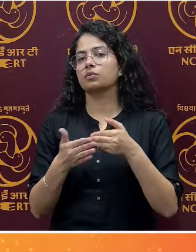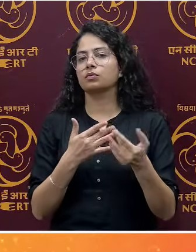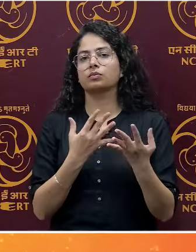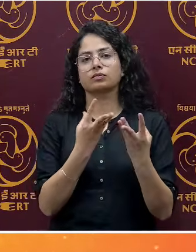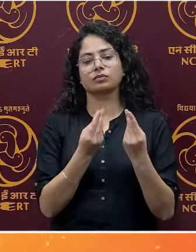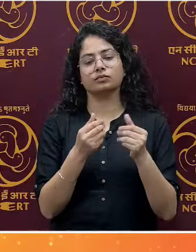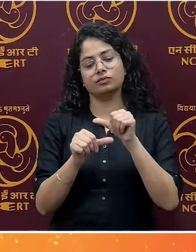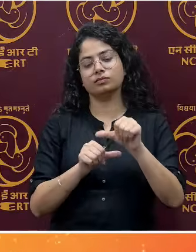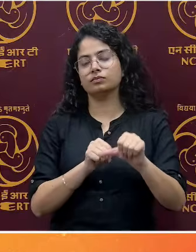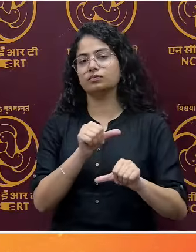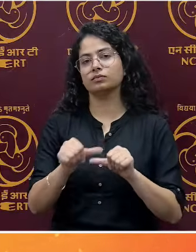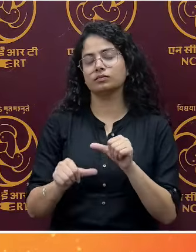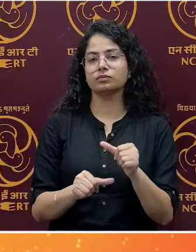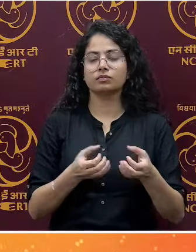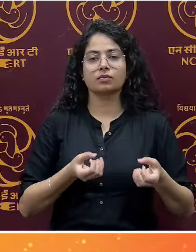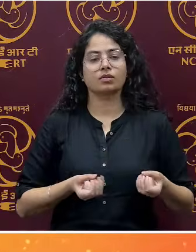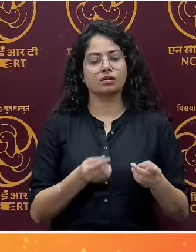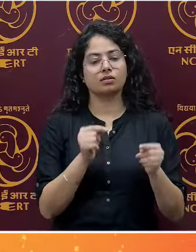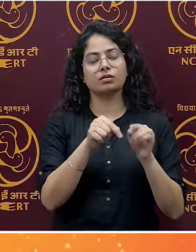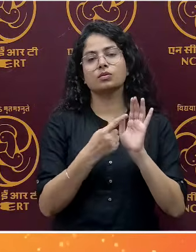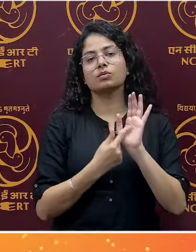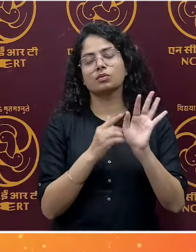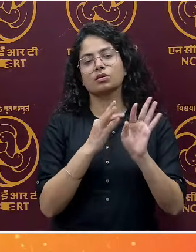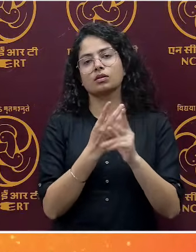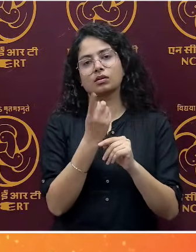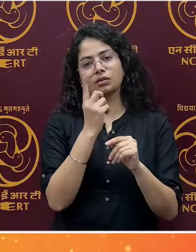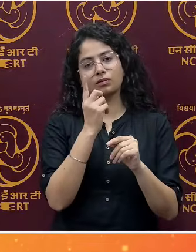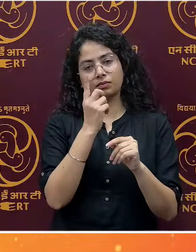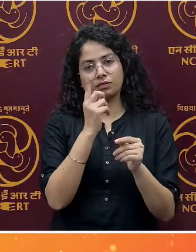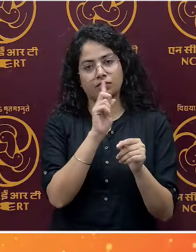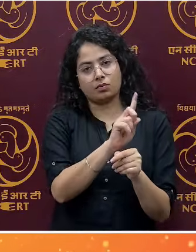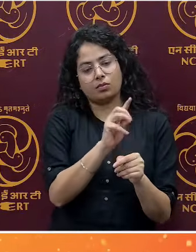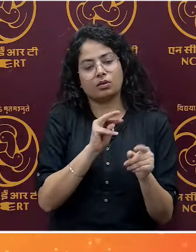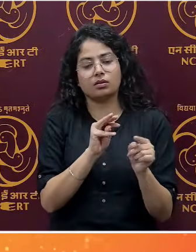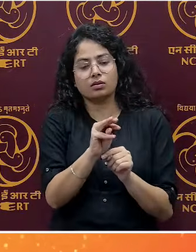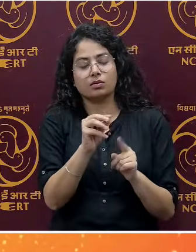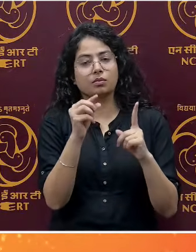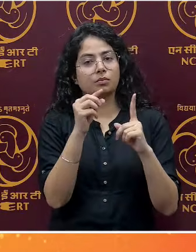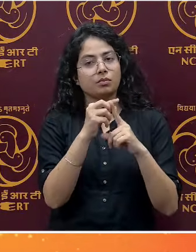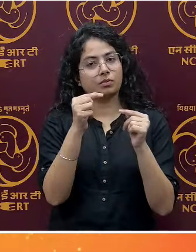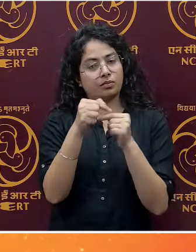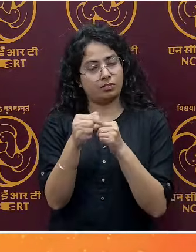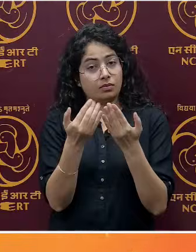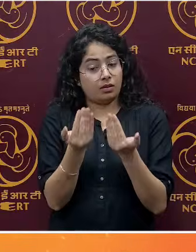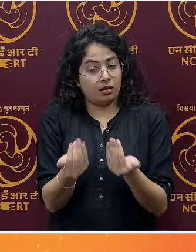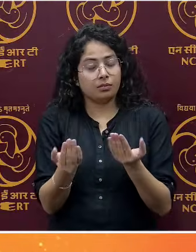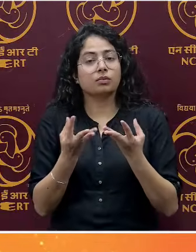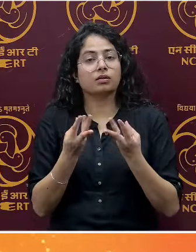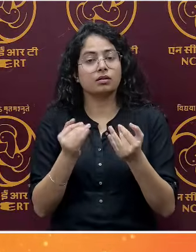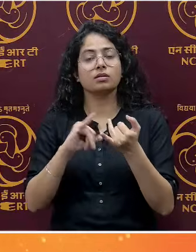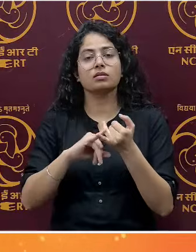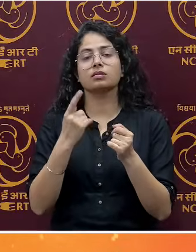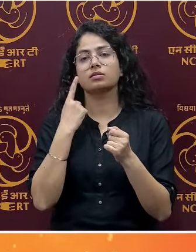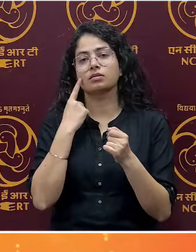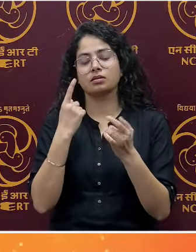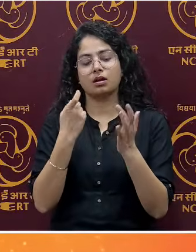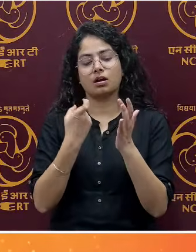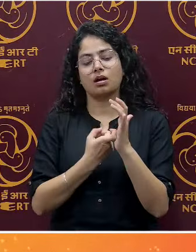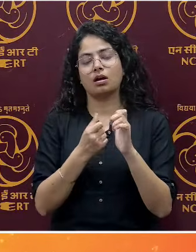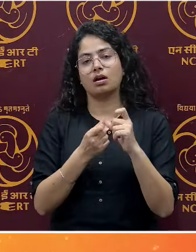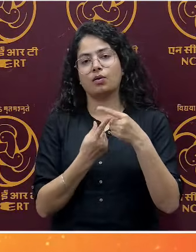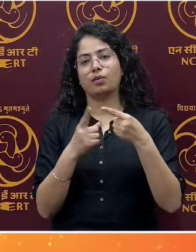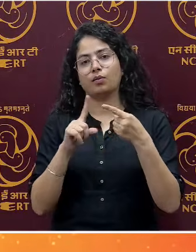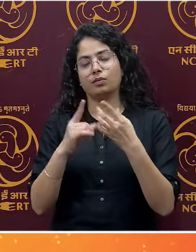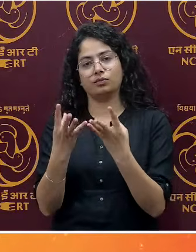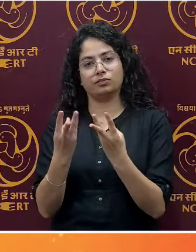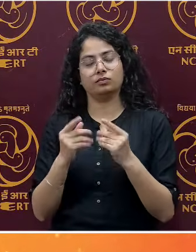by step. Initially it is showing that 1000 is the principal for which we have to calculate the rate of interest. Now we have